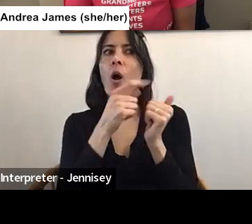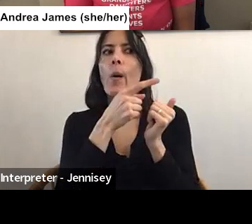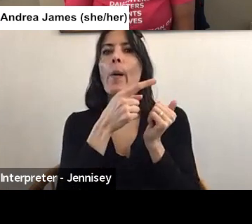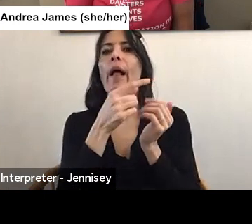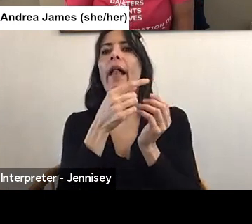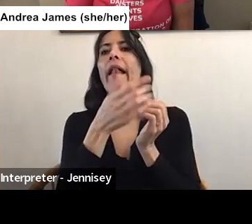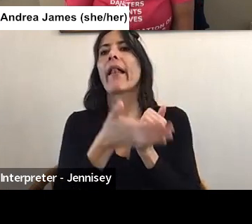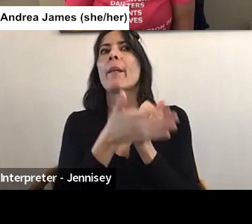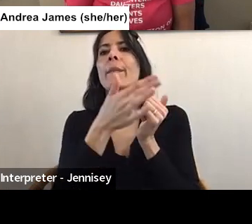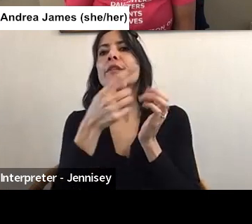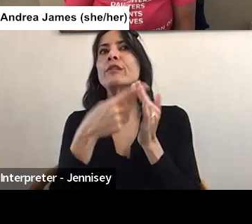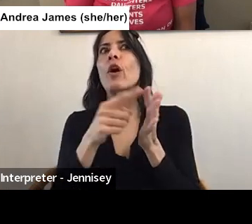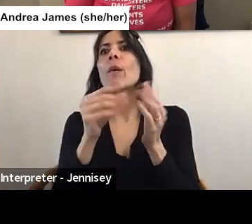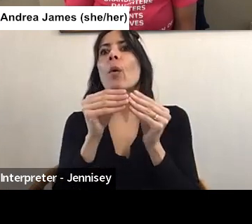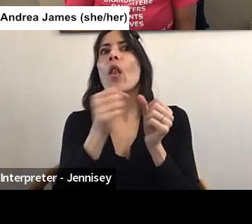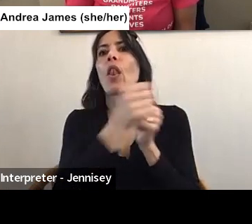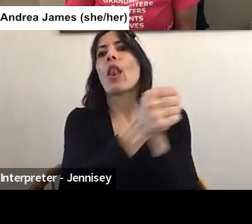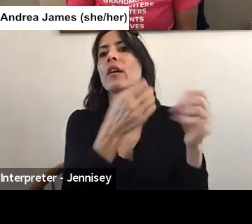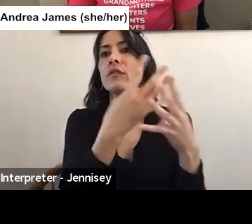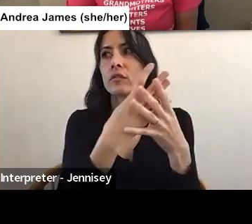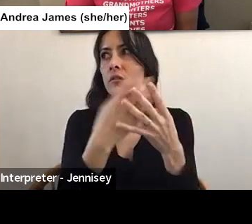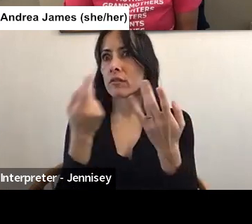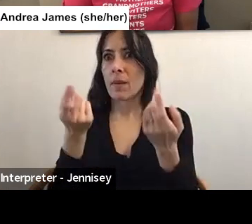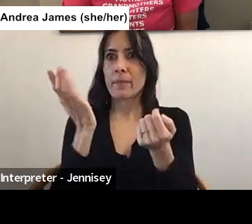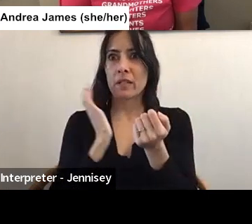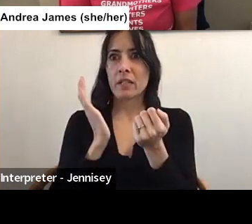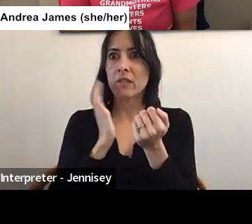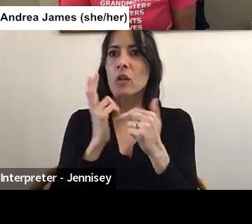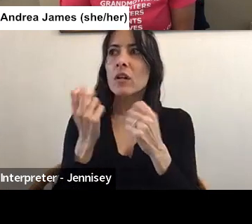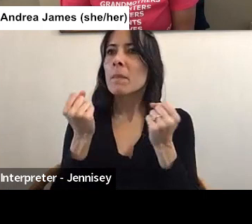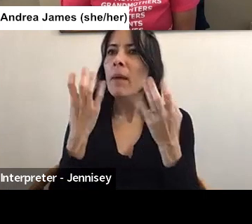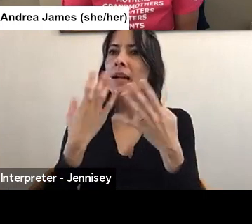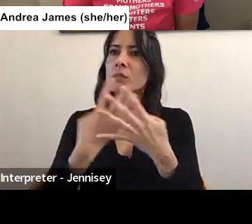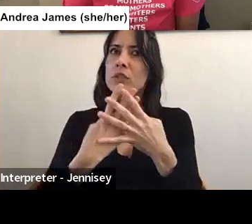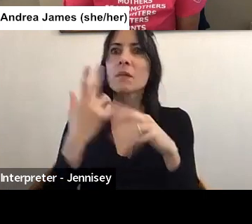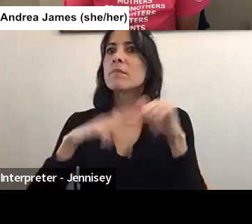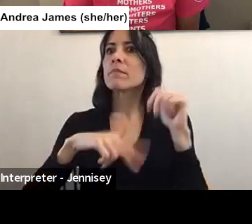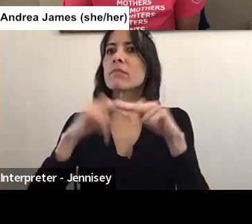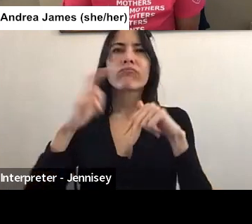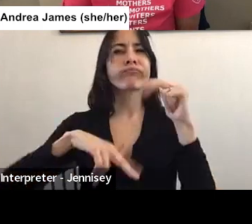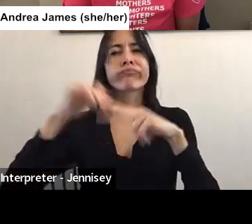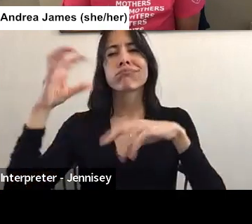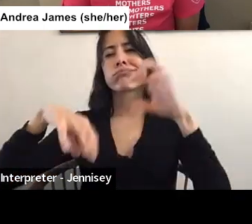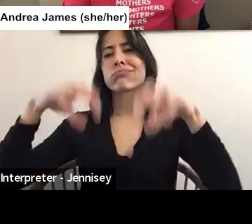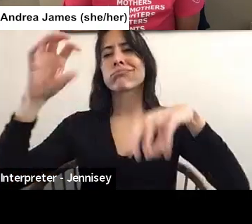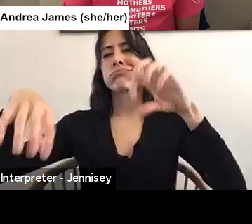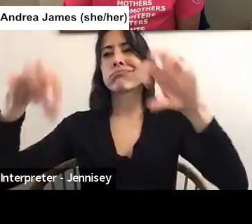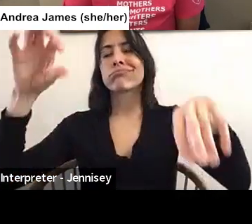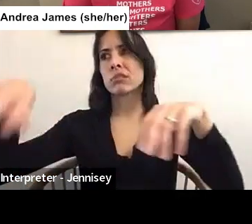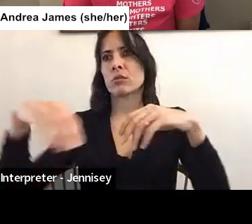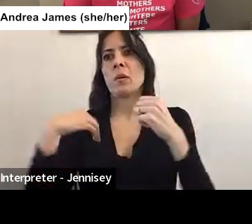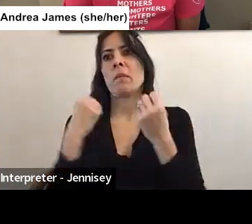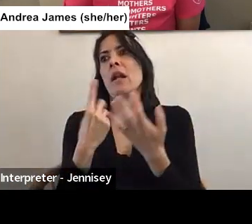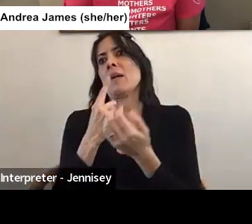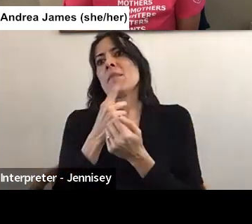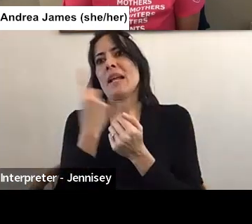built a prison in this country every 10 days, and we crammed it full of Black, Brown, and poor people. Imagine if we had